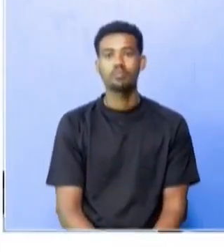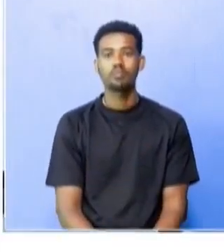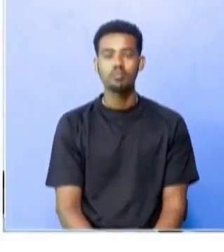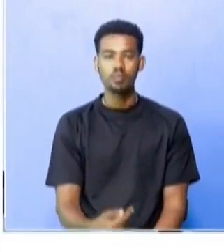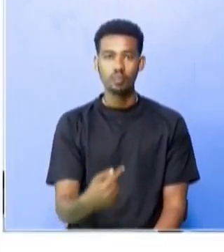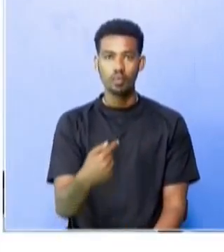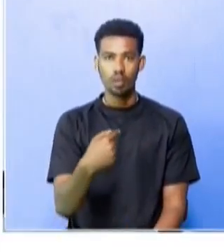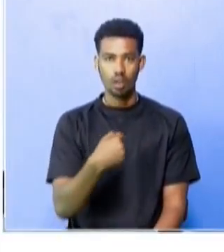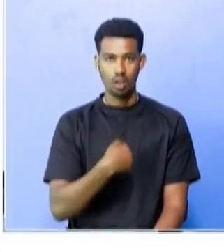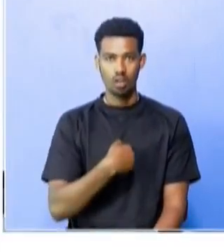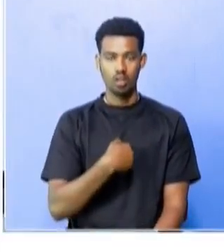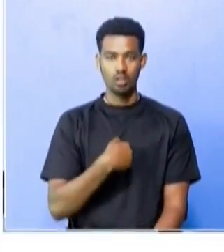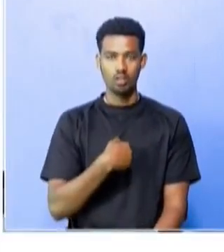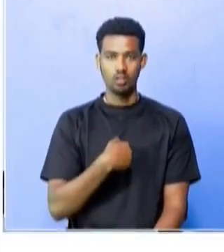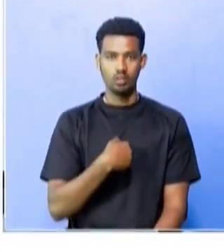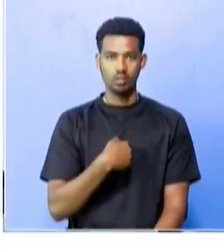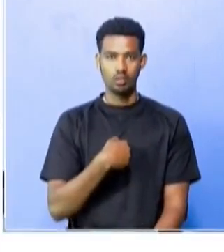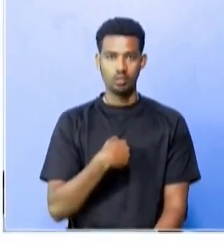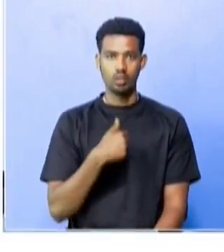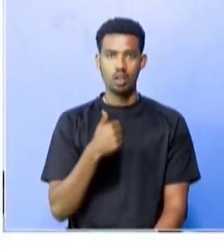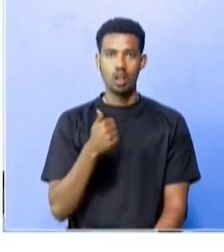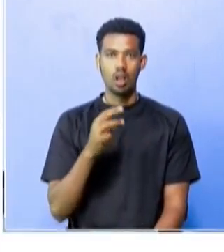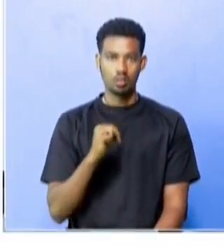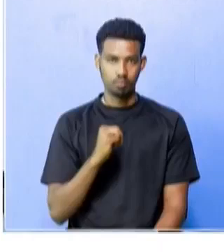I am